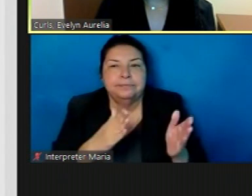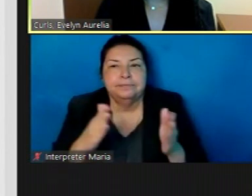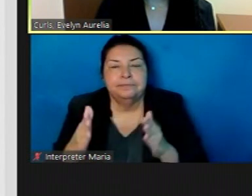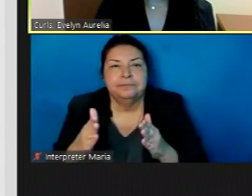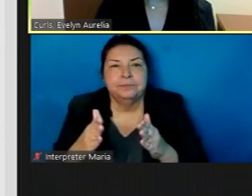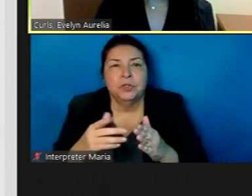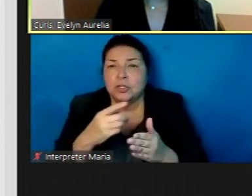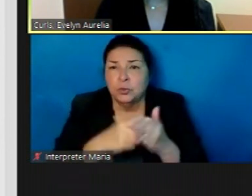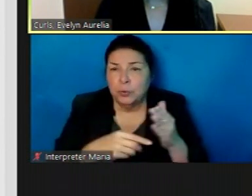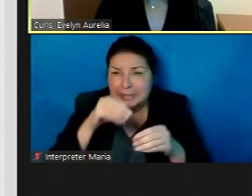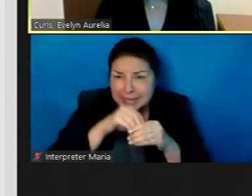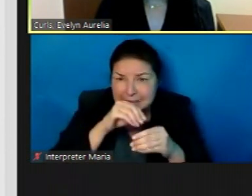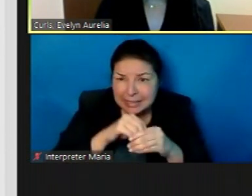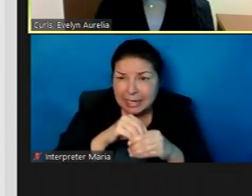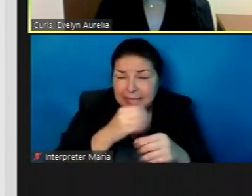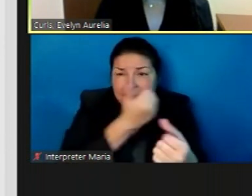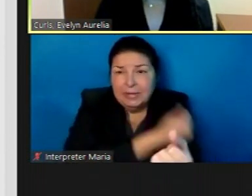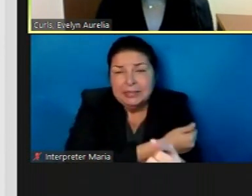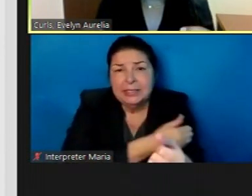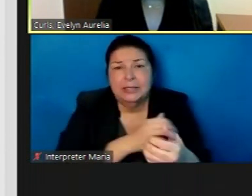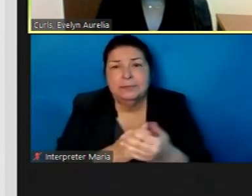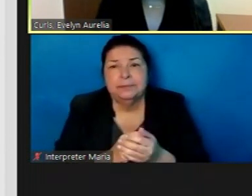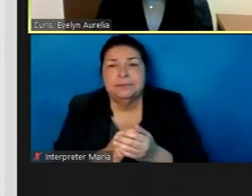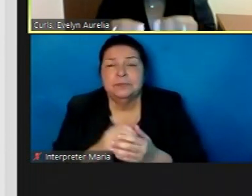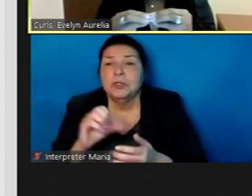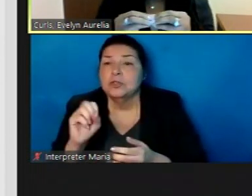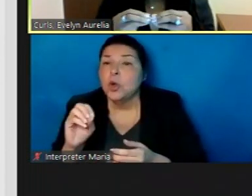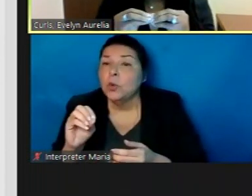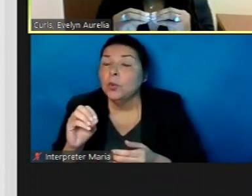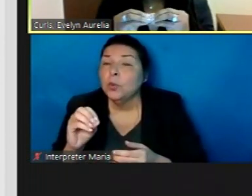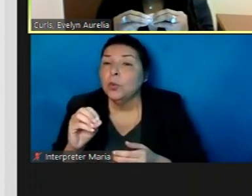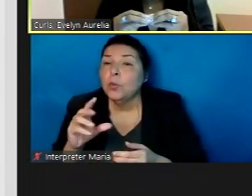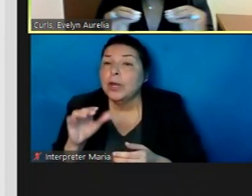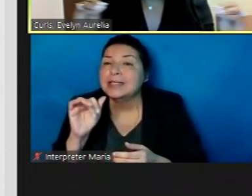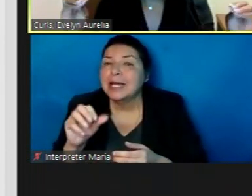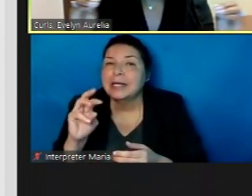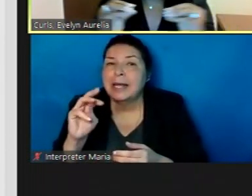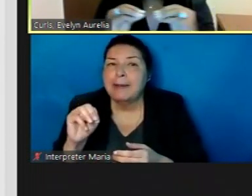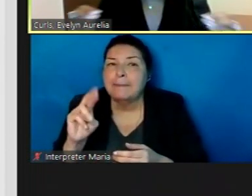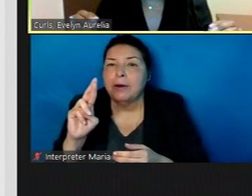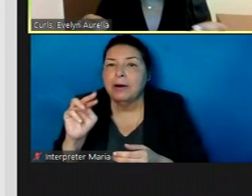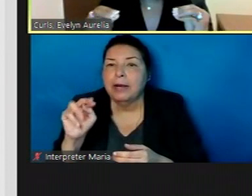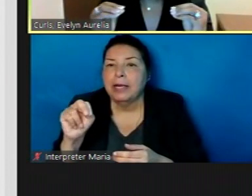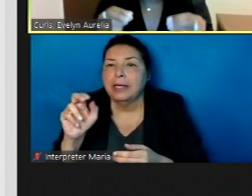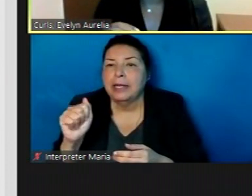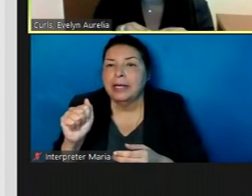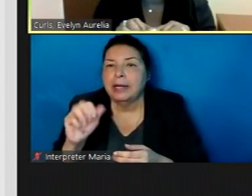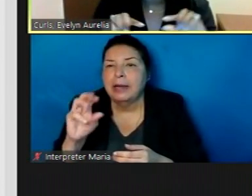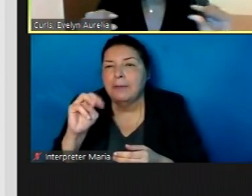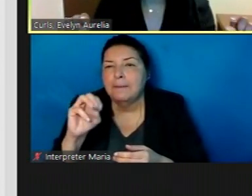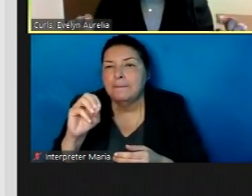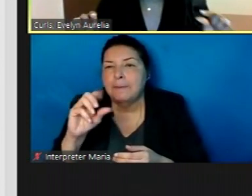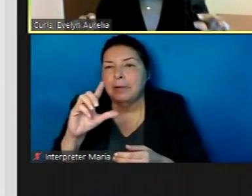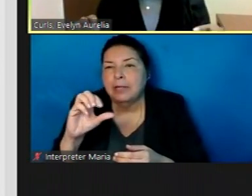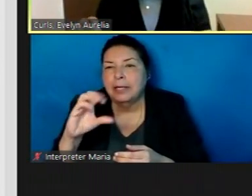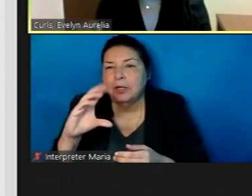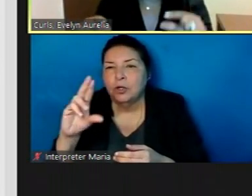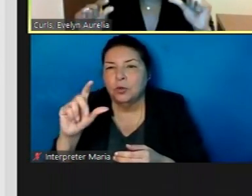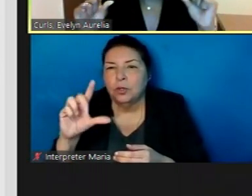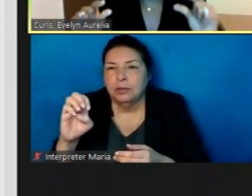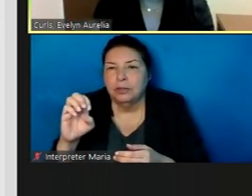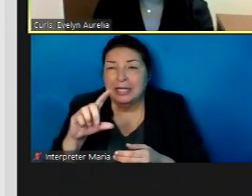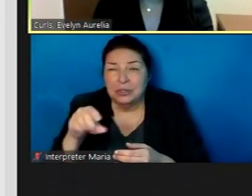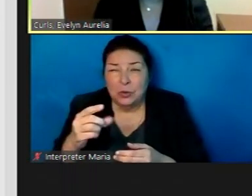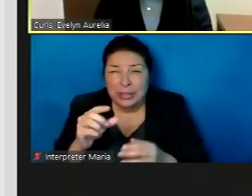What's in it? So it's just that mRNA molecule. It's just that line of